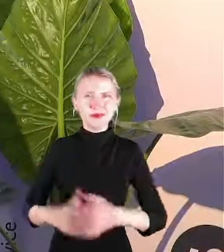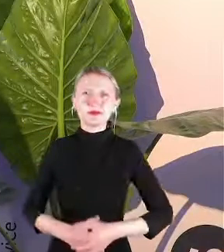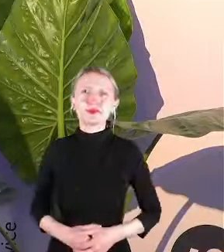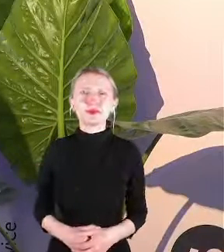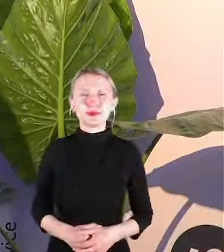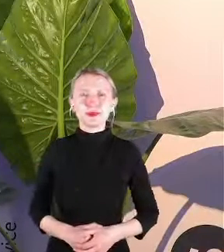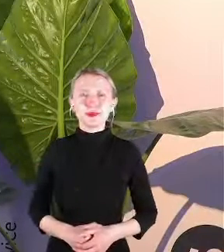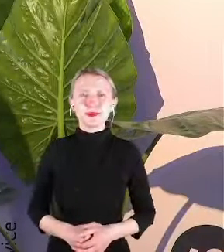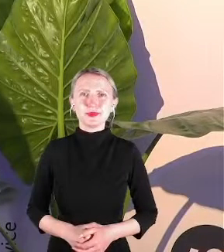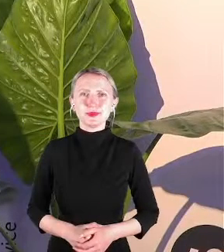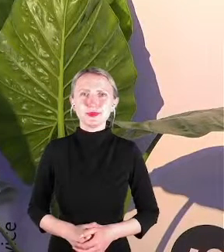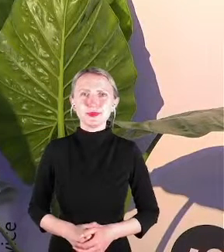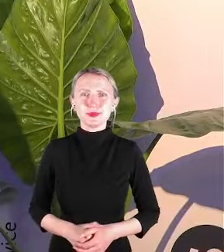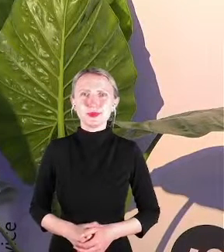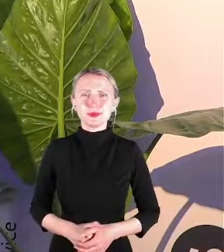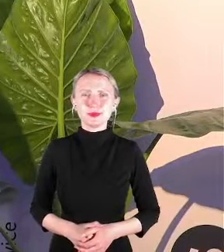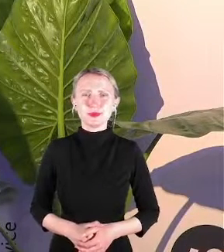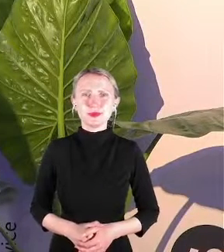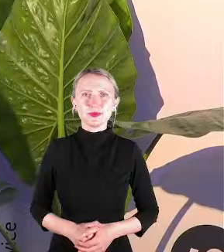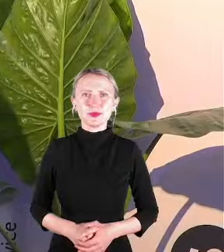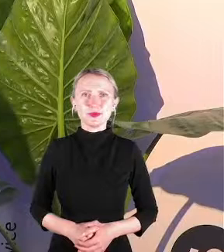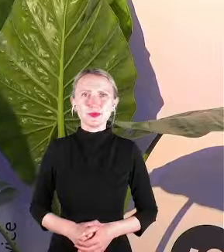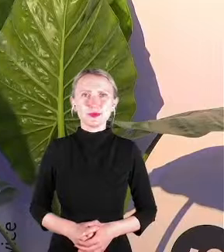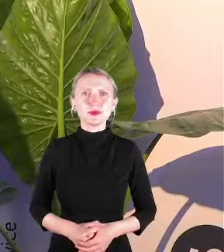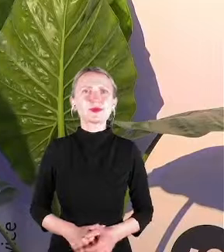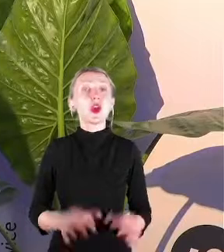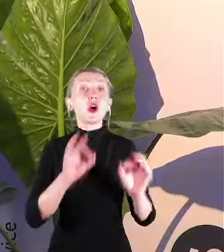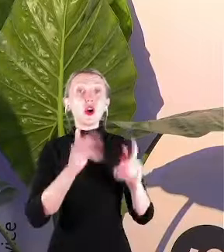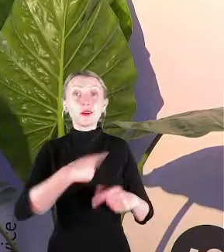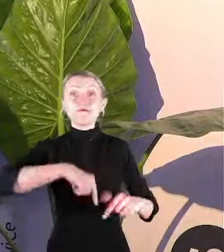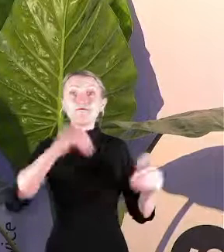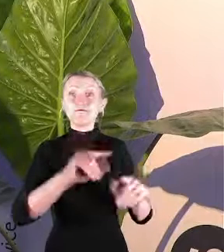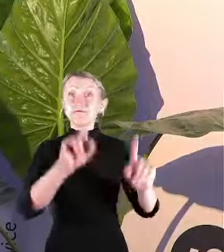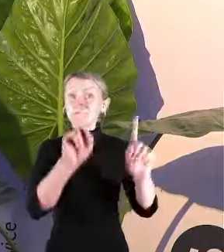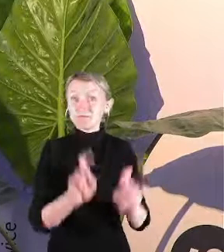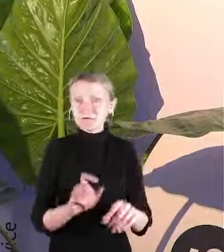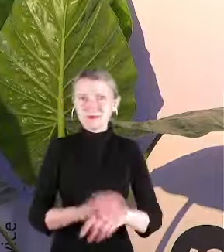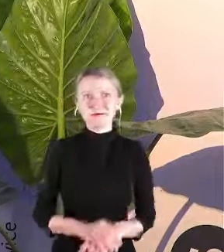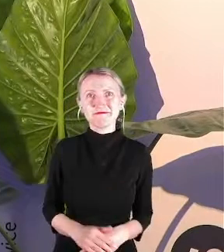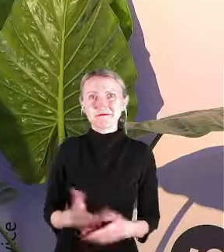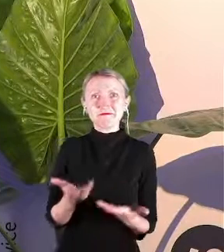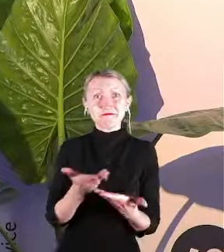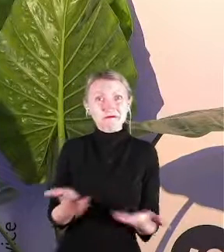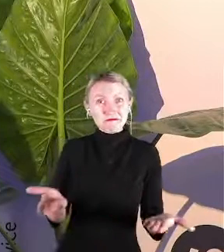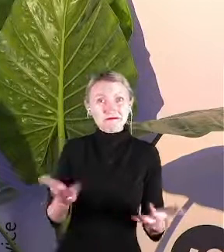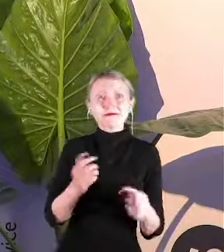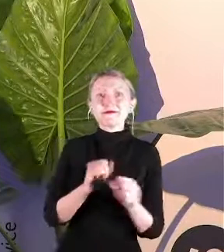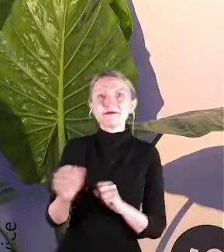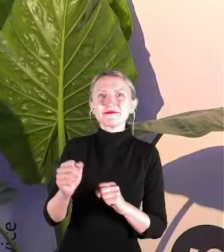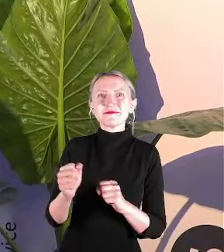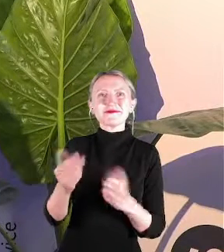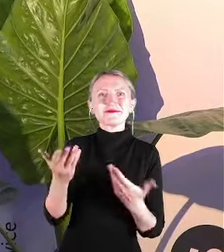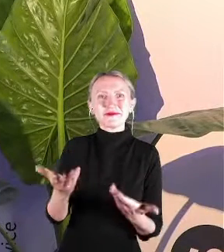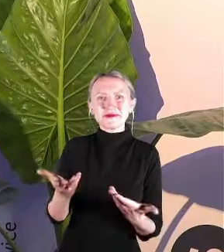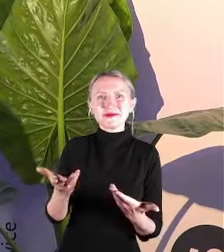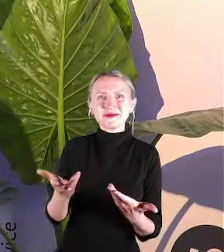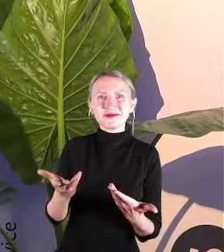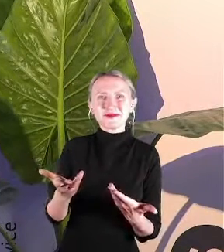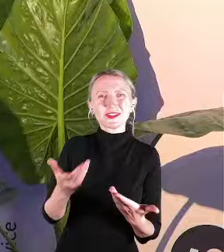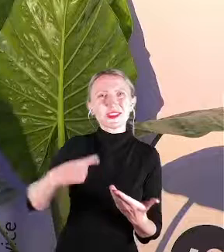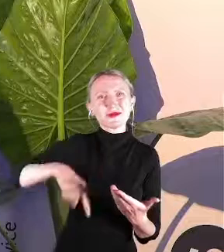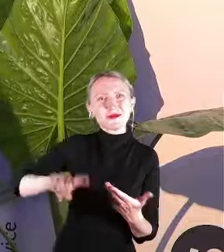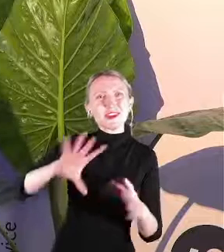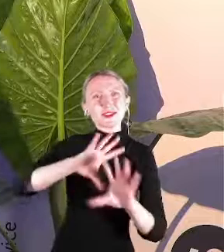Okay, but it should be fine now. Can I just start? Yes, okay. So we are here. It should be working. Everything should be